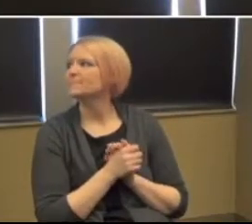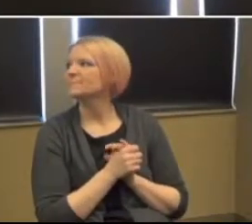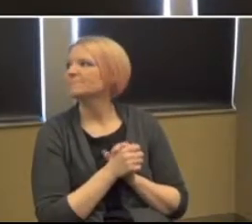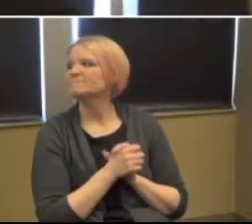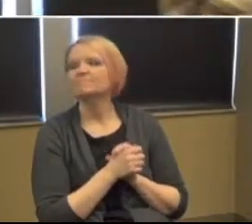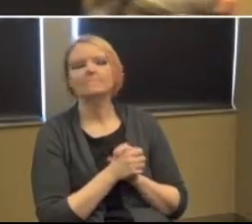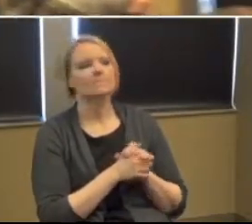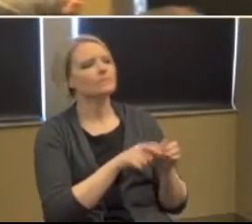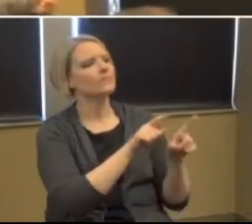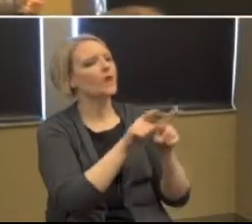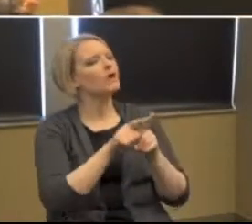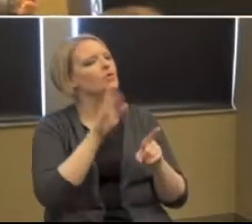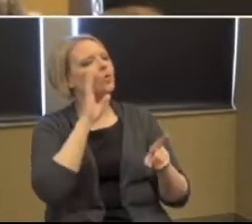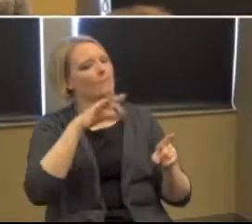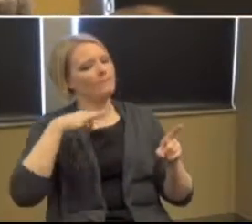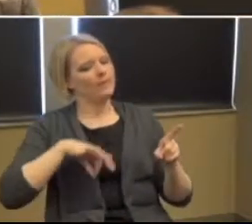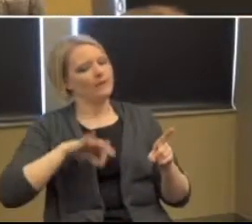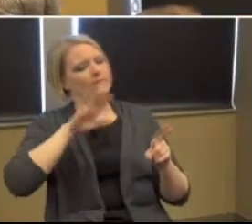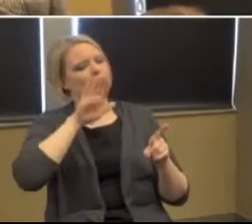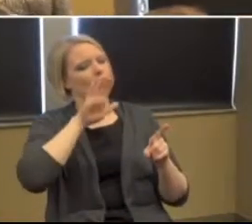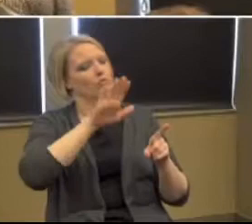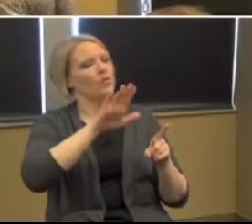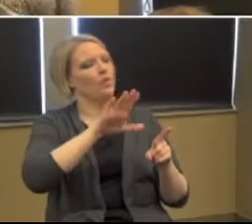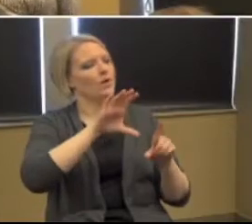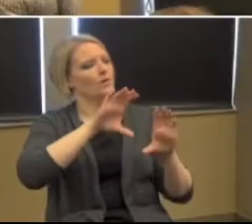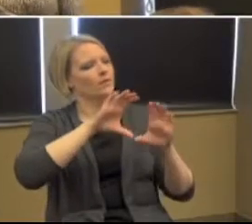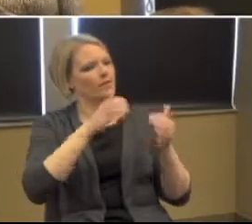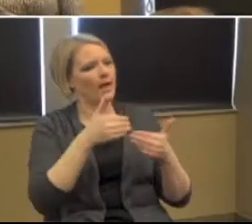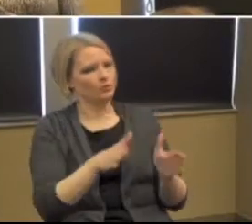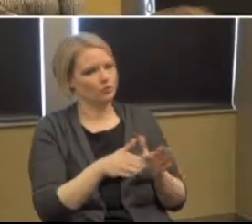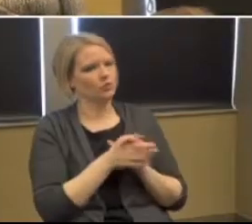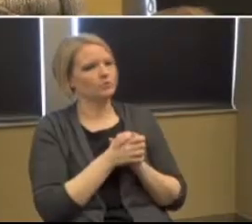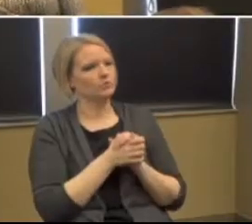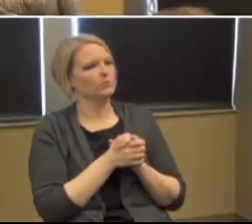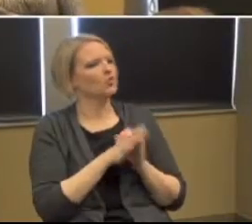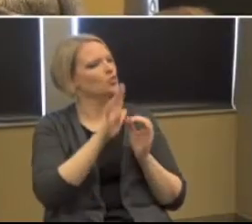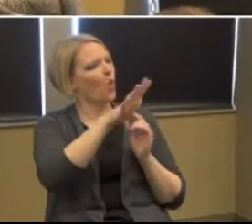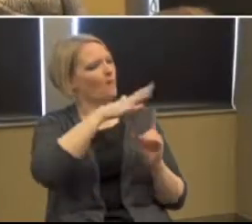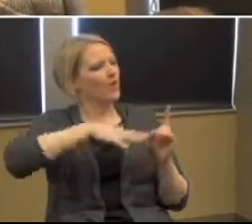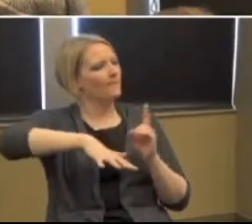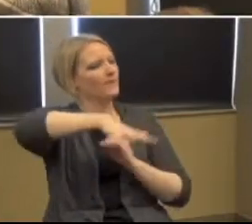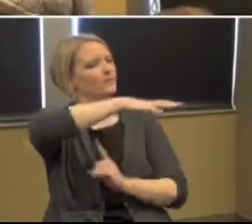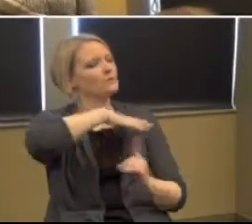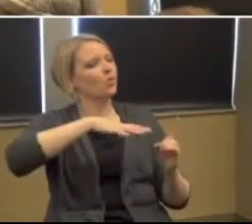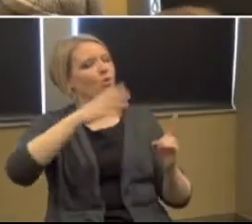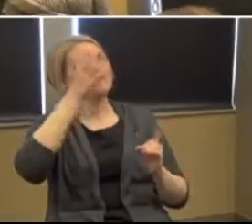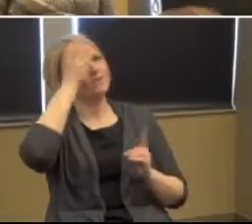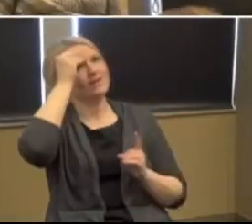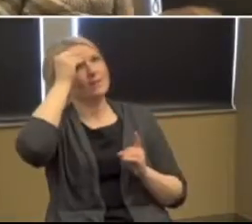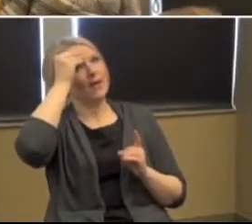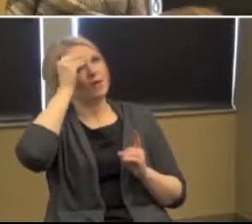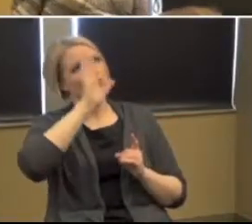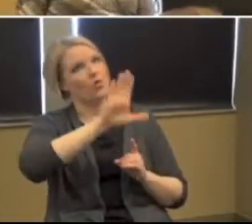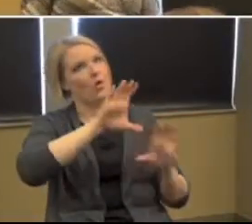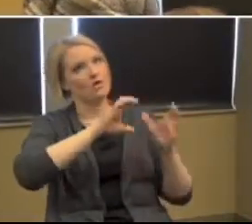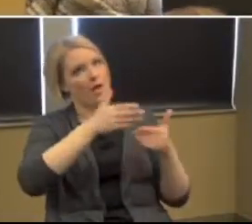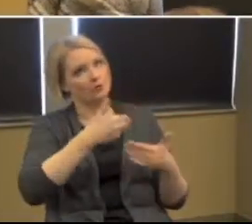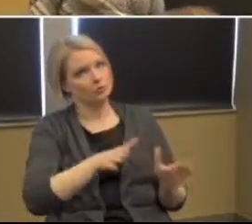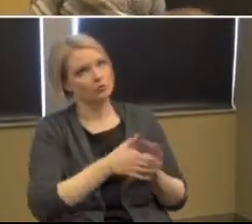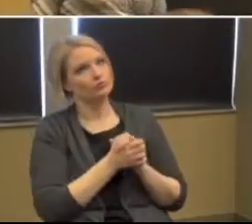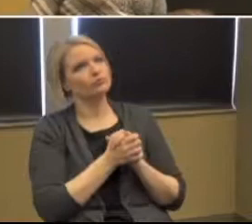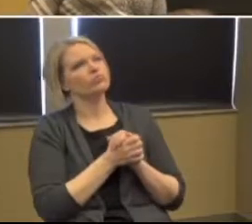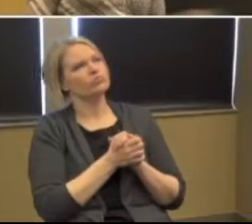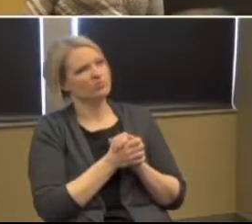also benefit your classroom environment on a whole. So if you think about your classroom and some of the things that happen